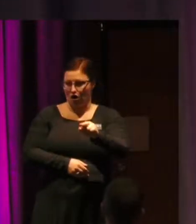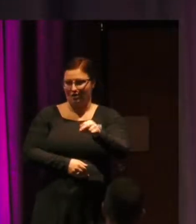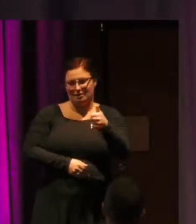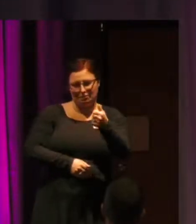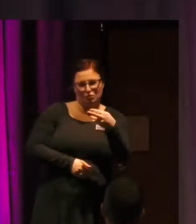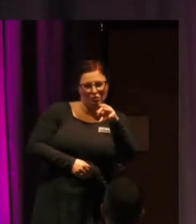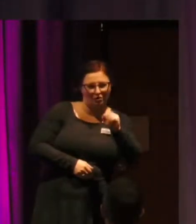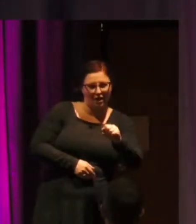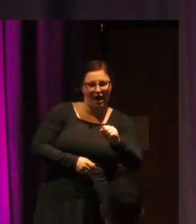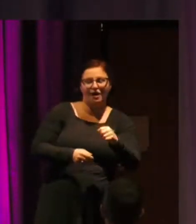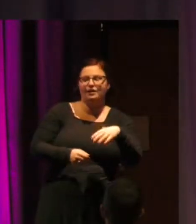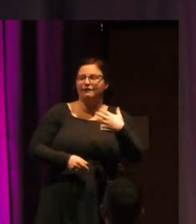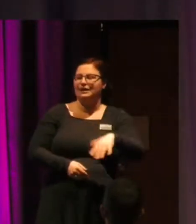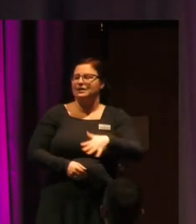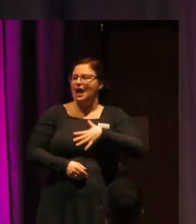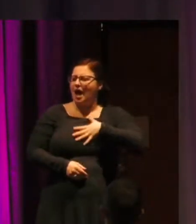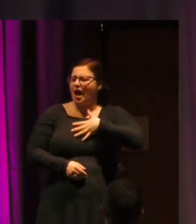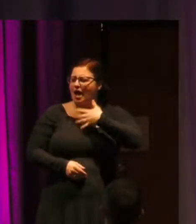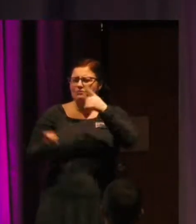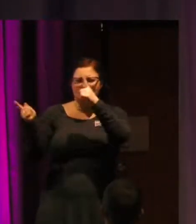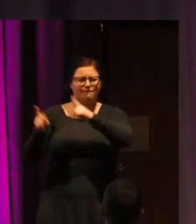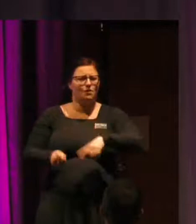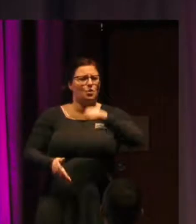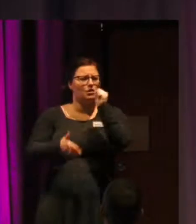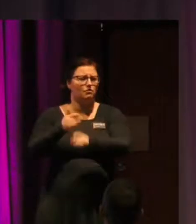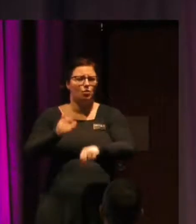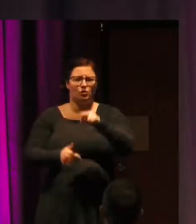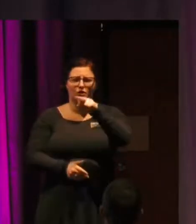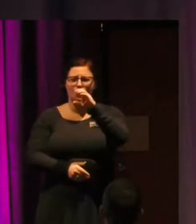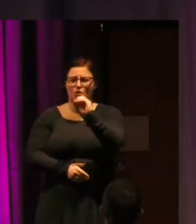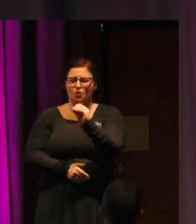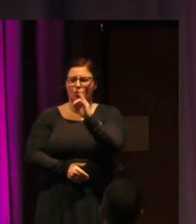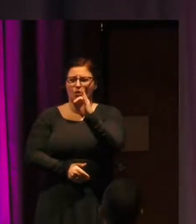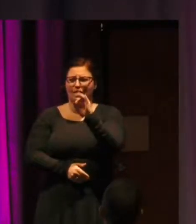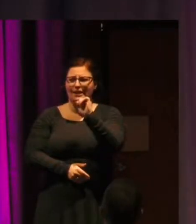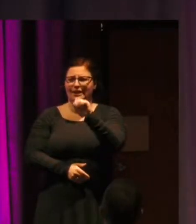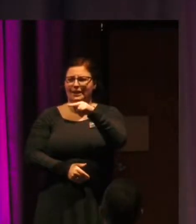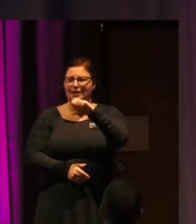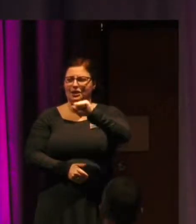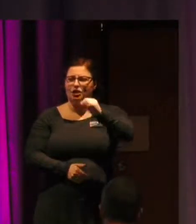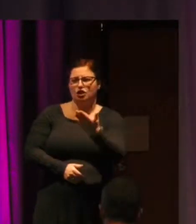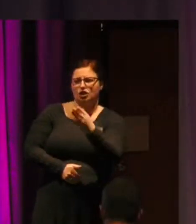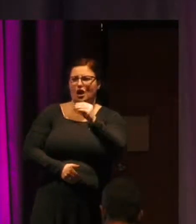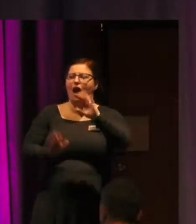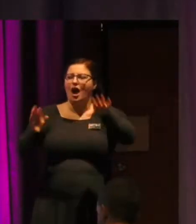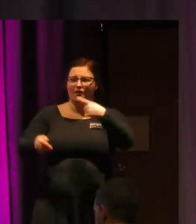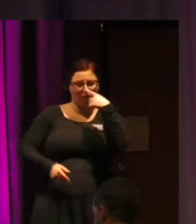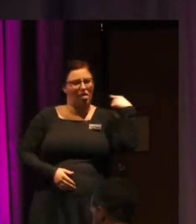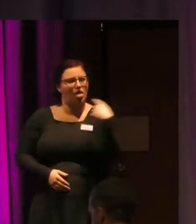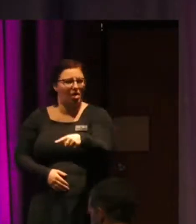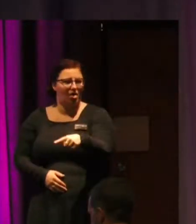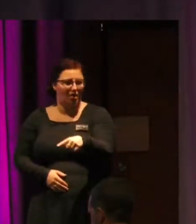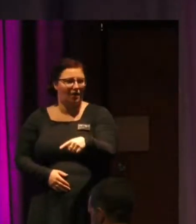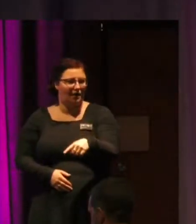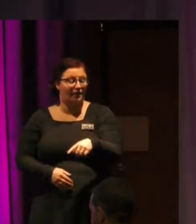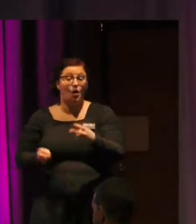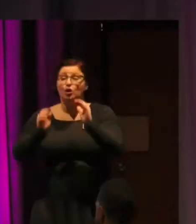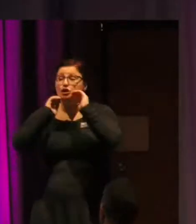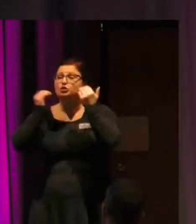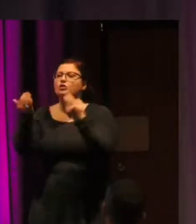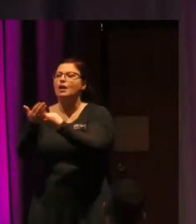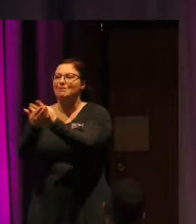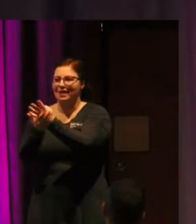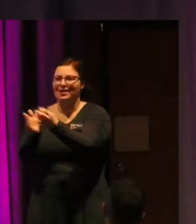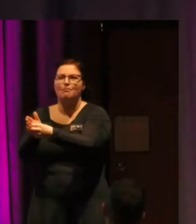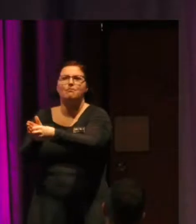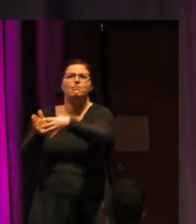horrible genocide being committed against the Rohingya in Myanmar. And we see how social media has allowed that to